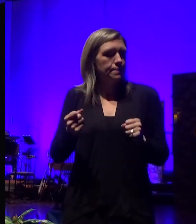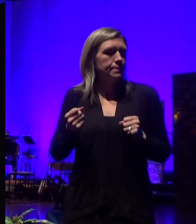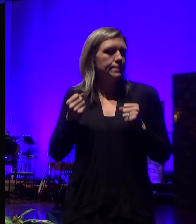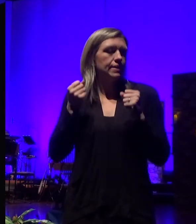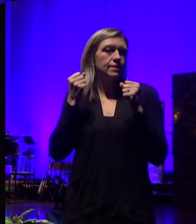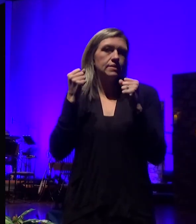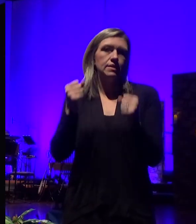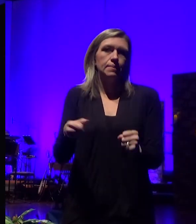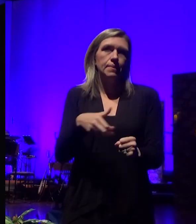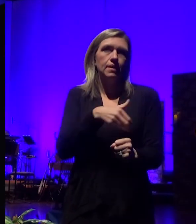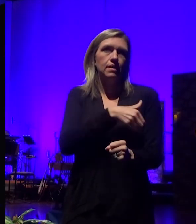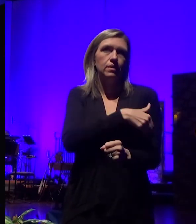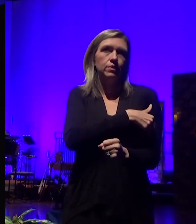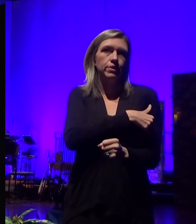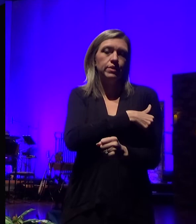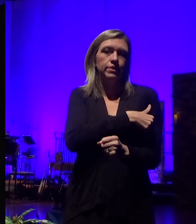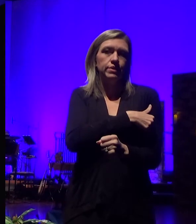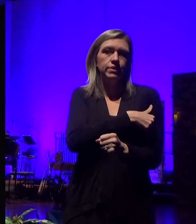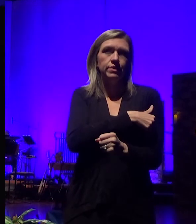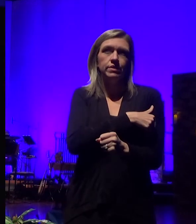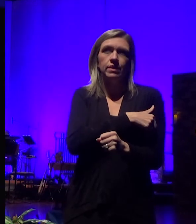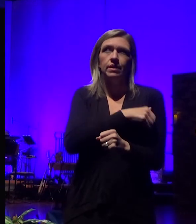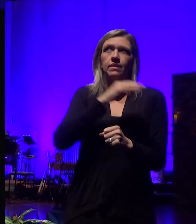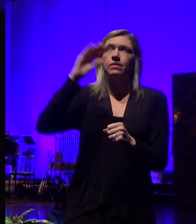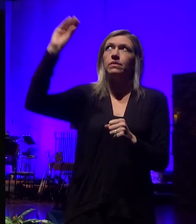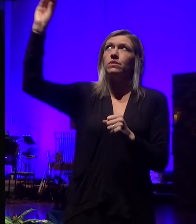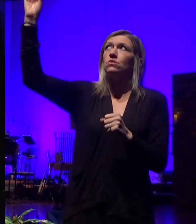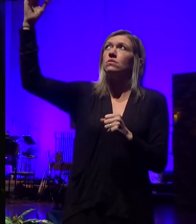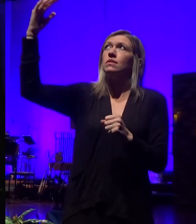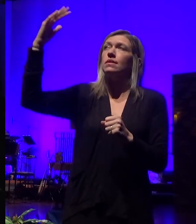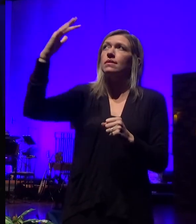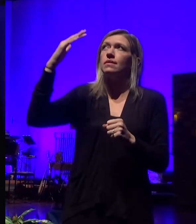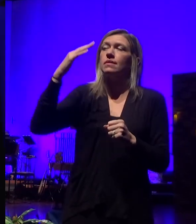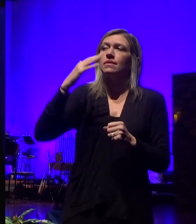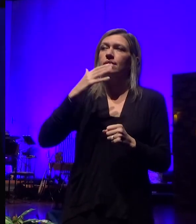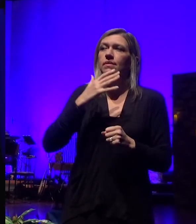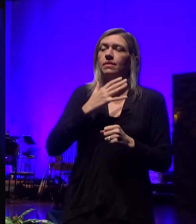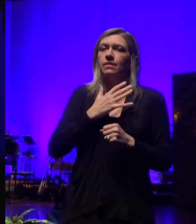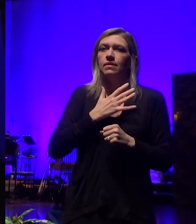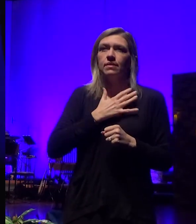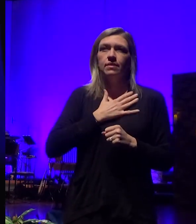feel the mighty power and the